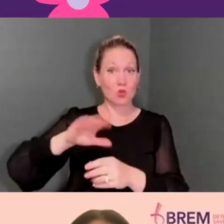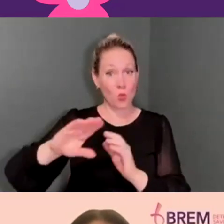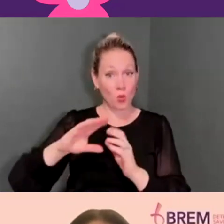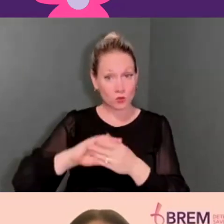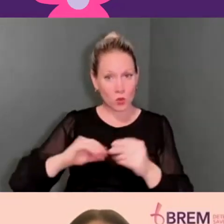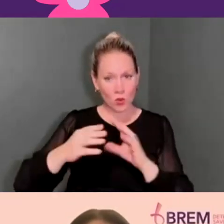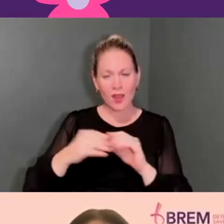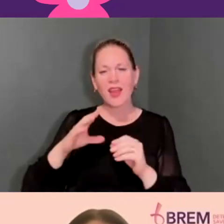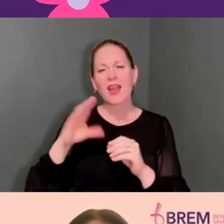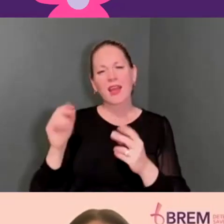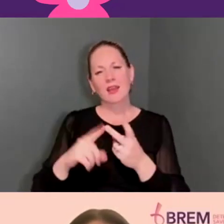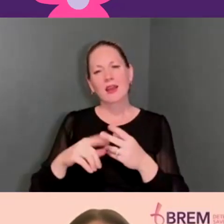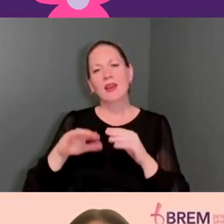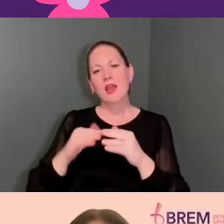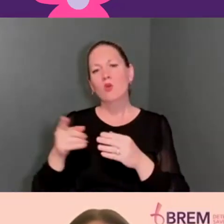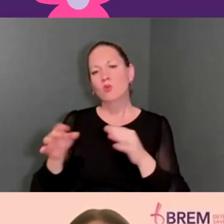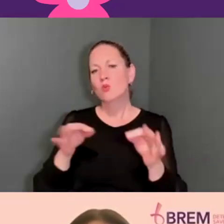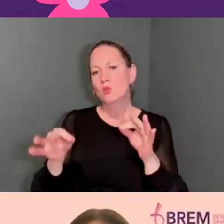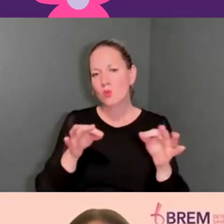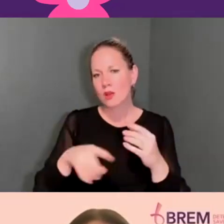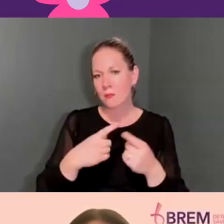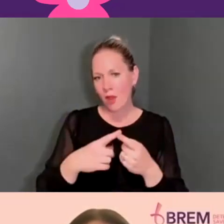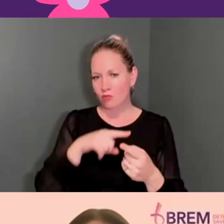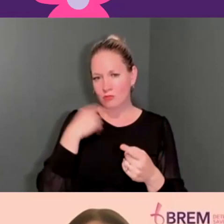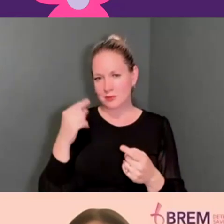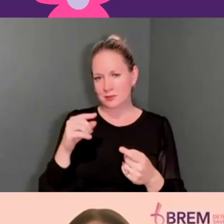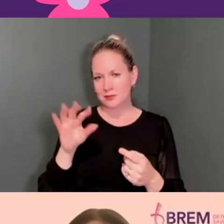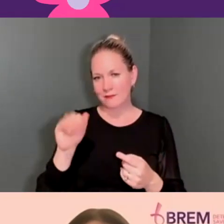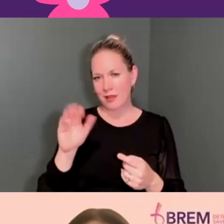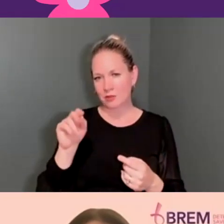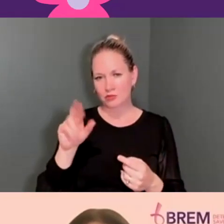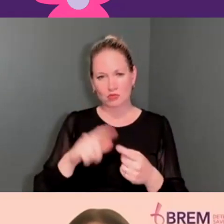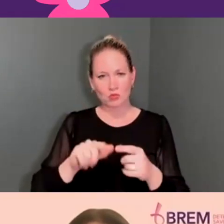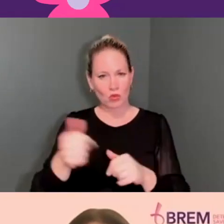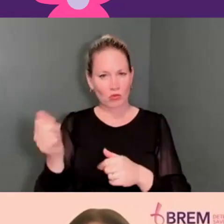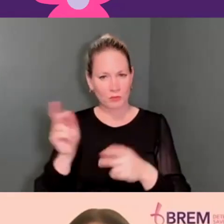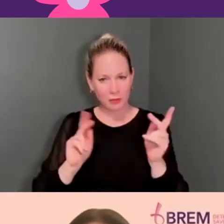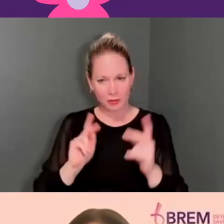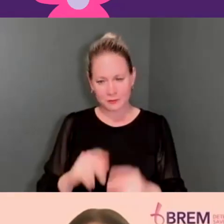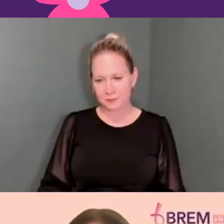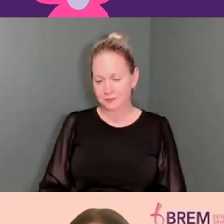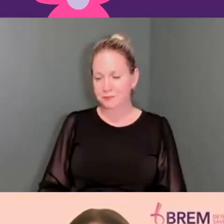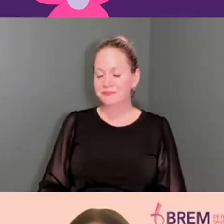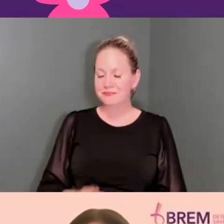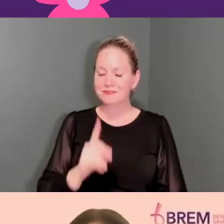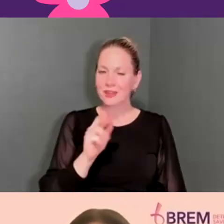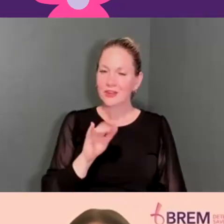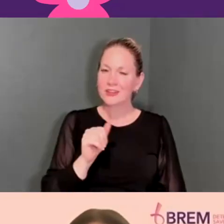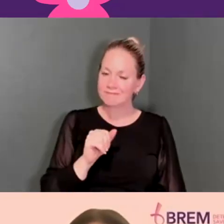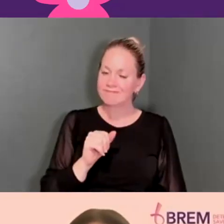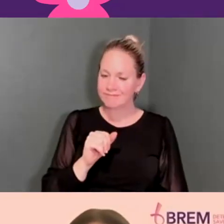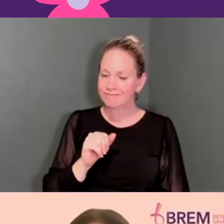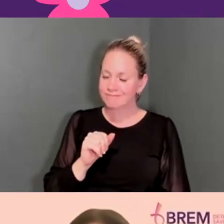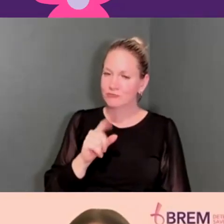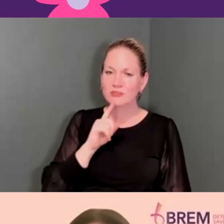to others about these risk factors. Absolutely. So it's so interesting, you know, as I hear the conversation,